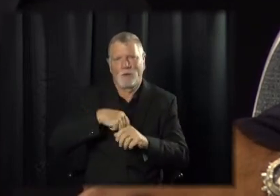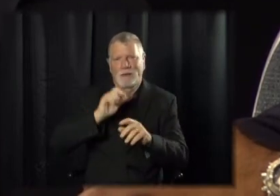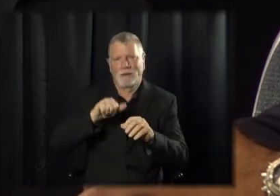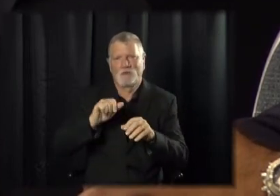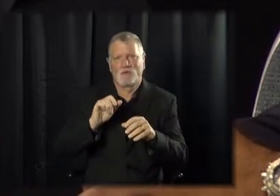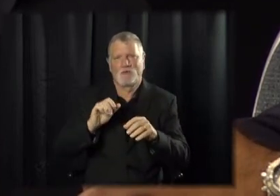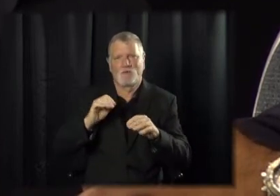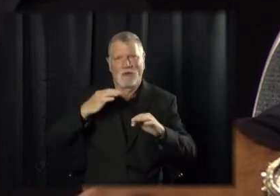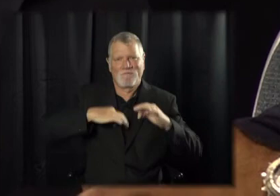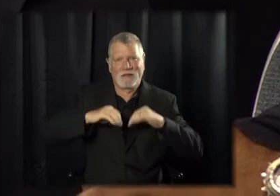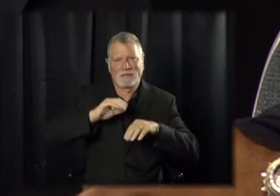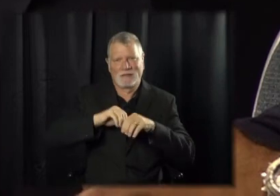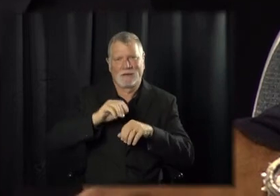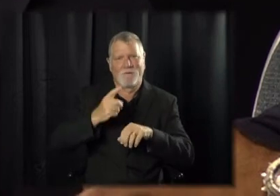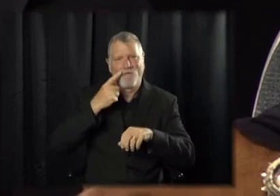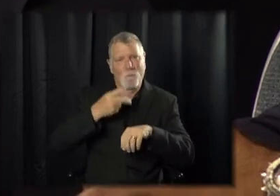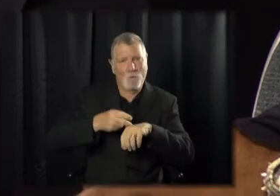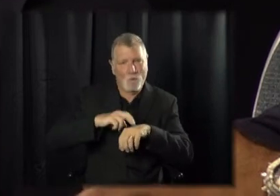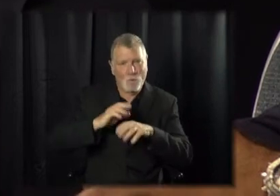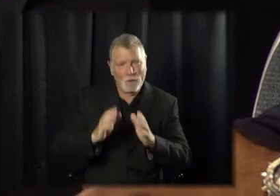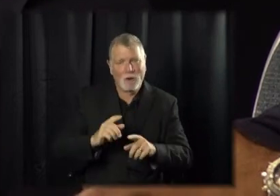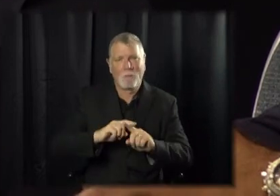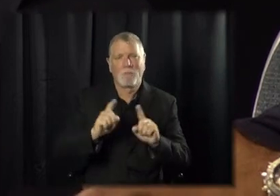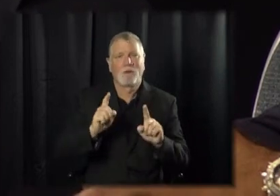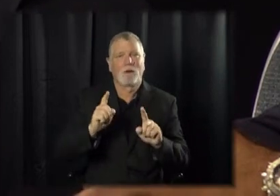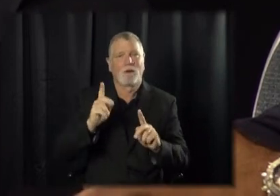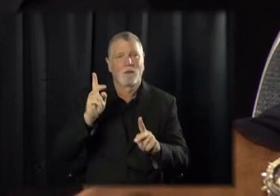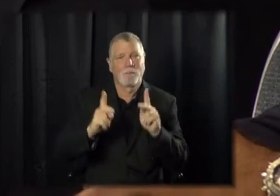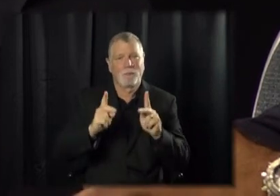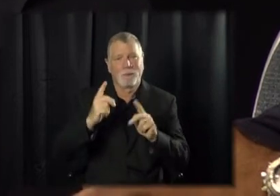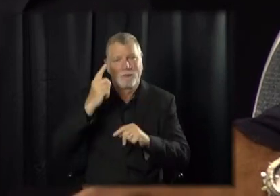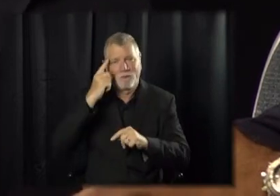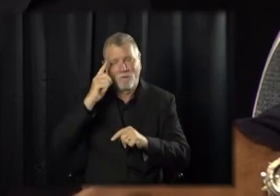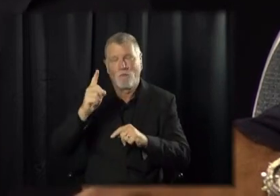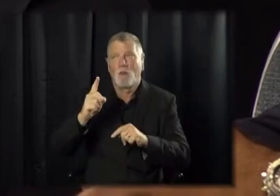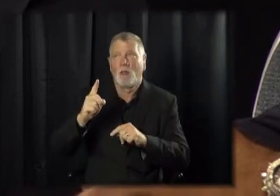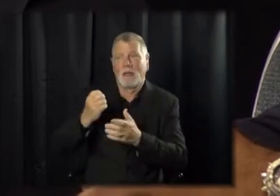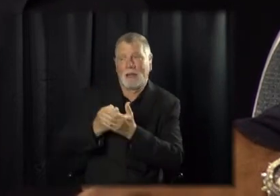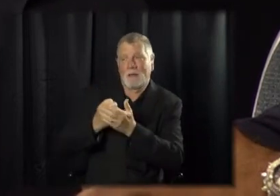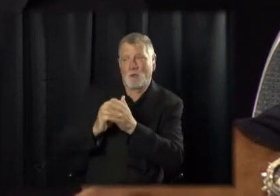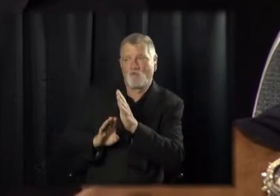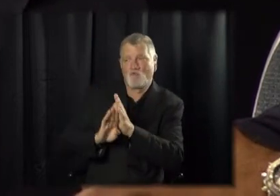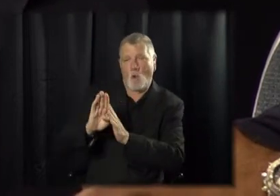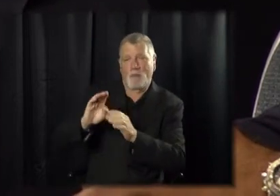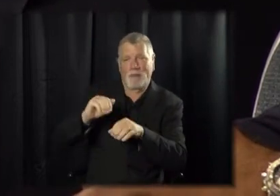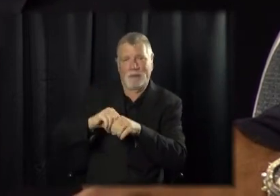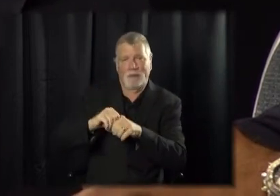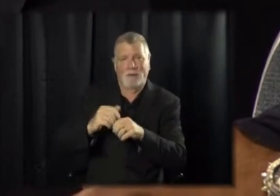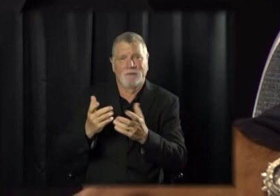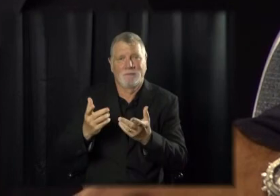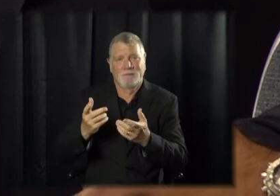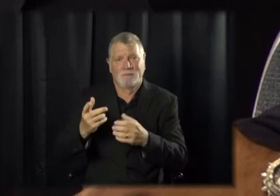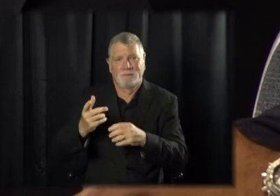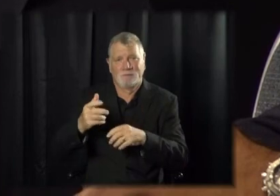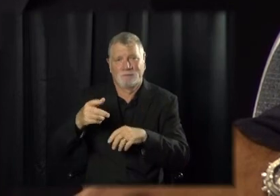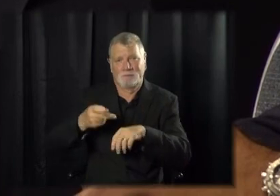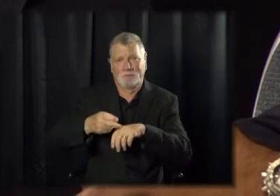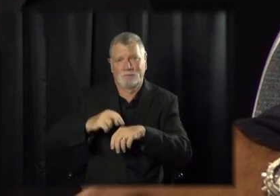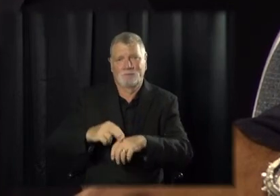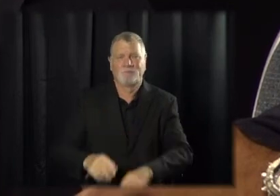the quality of life for Puerto Ricans, but also for the overall long-term economic growth and revitalization of the